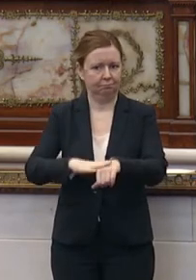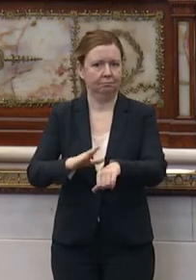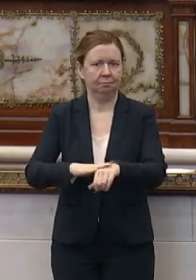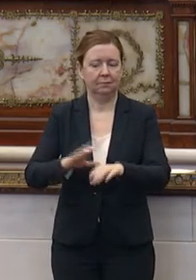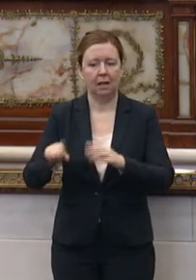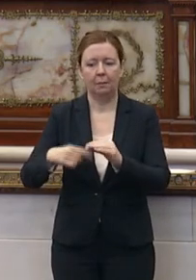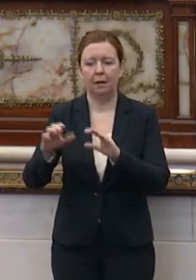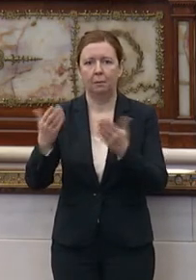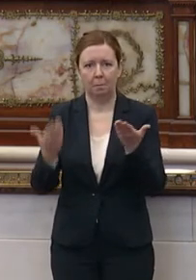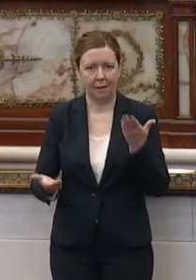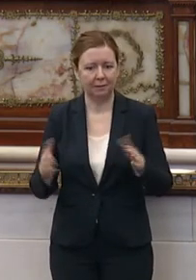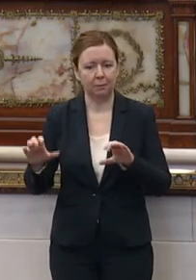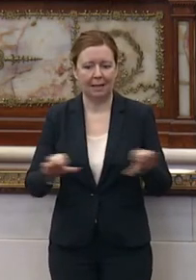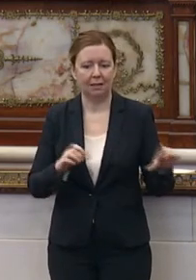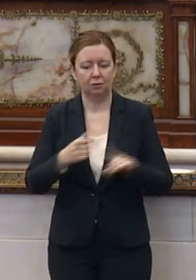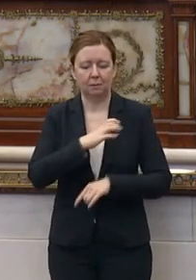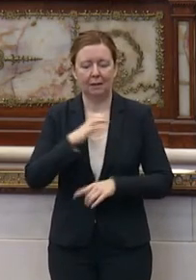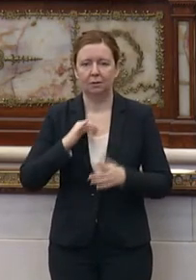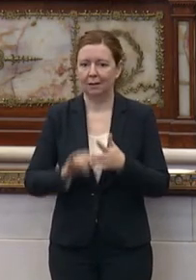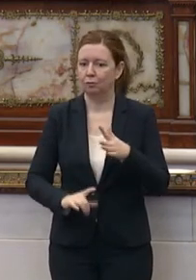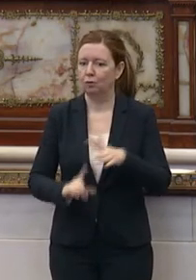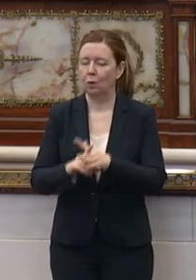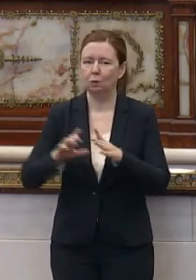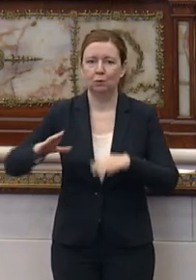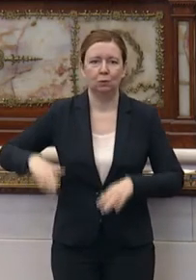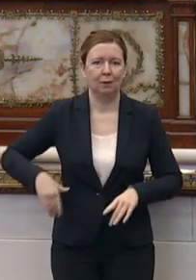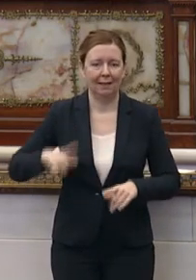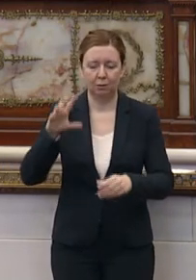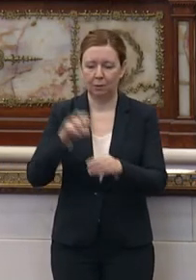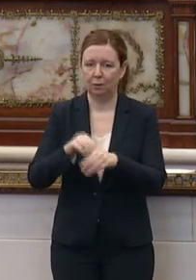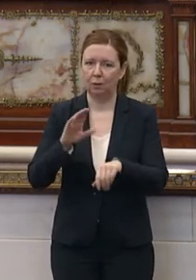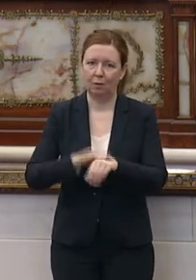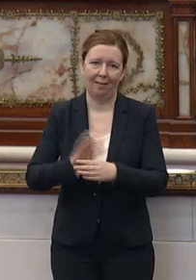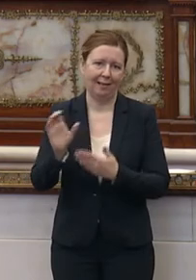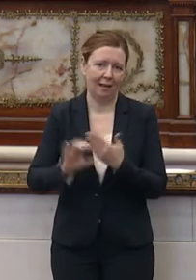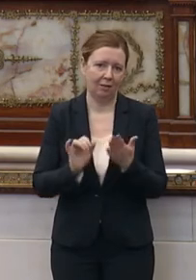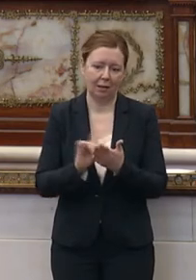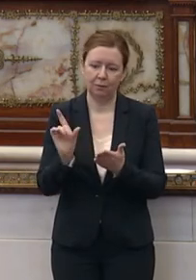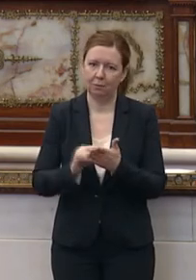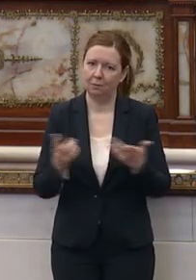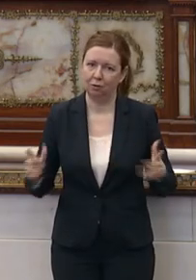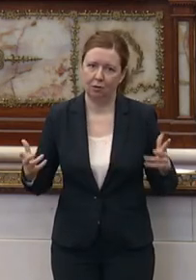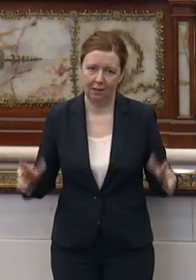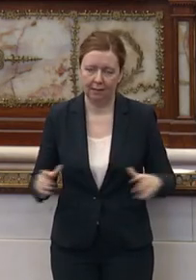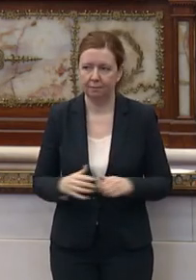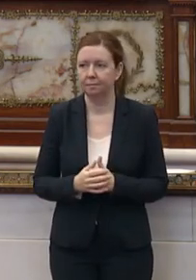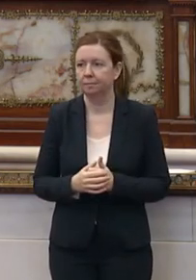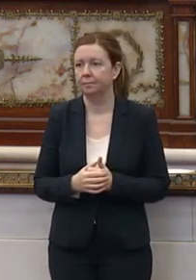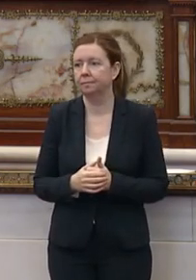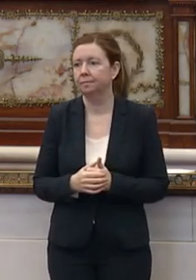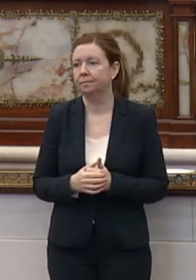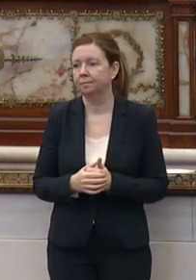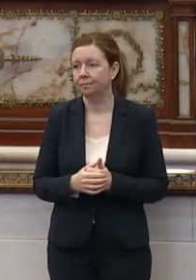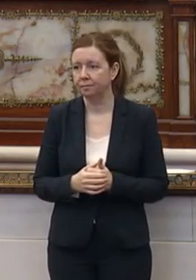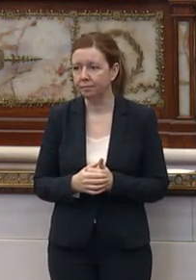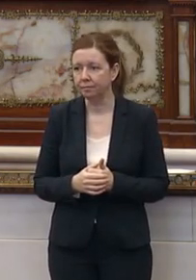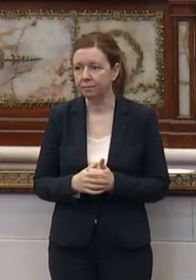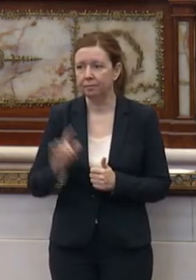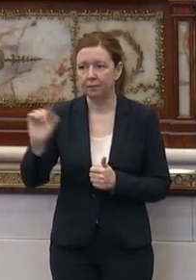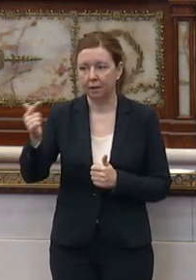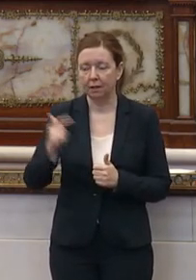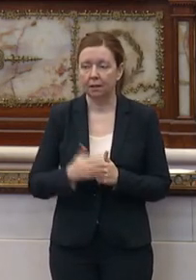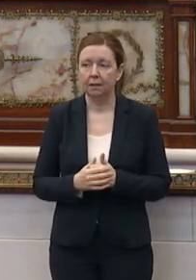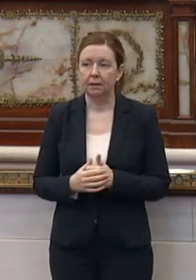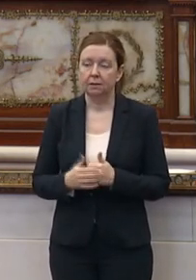possible actions by council that arose too late to be included on the calendar that was published prior to today's session.